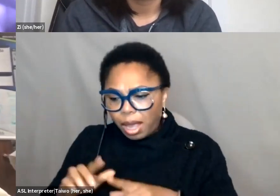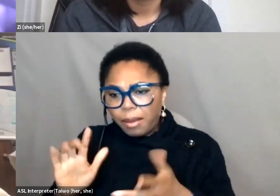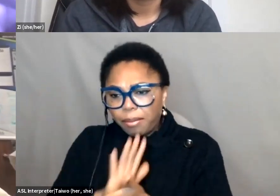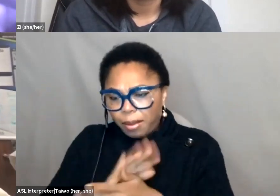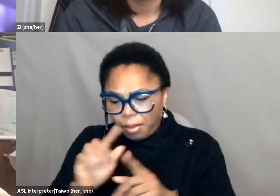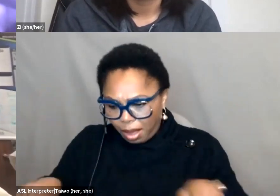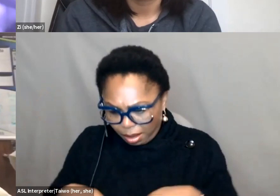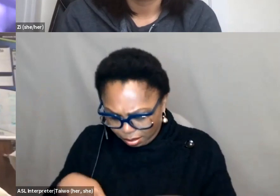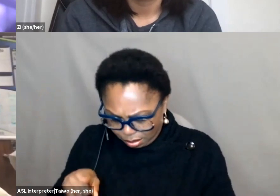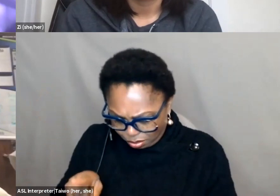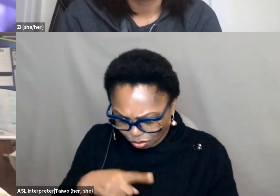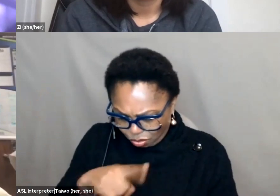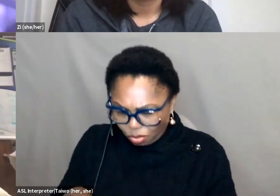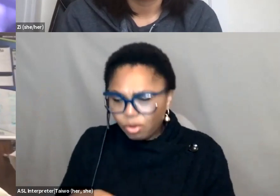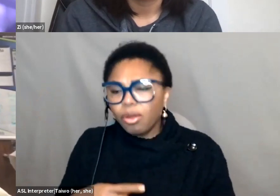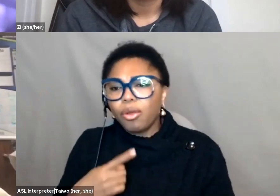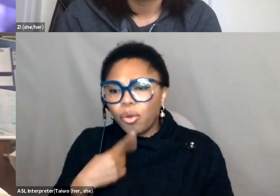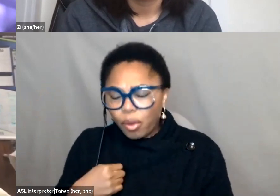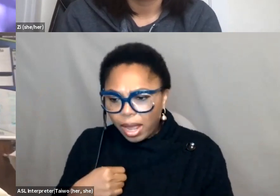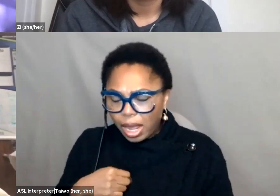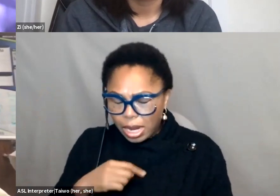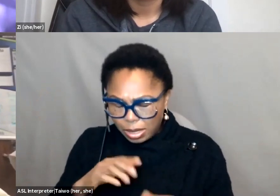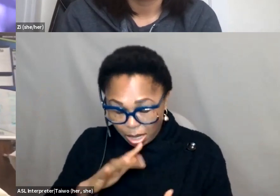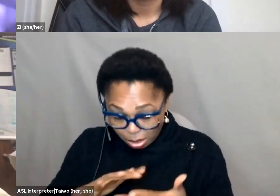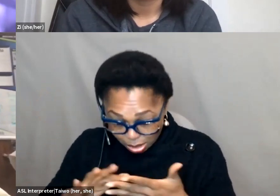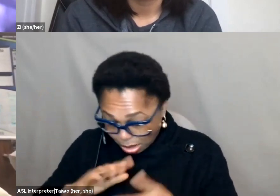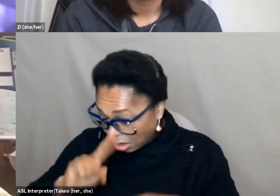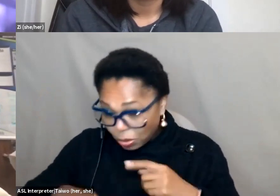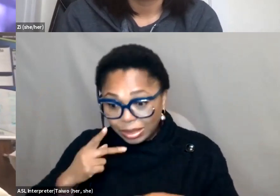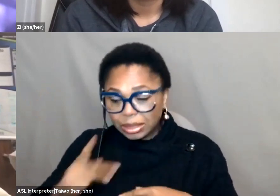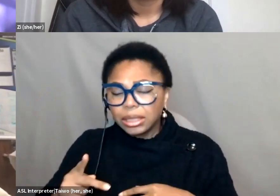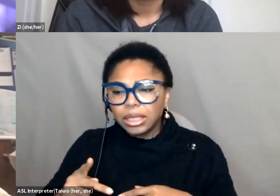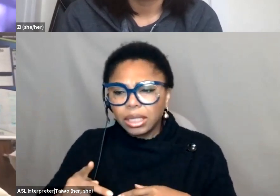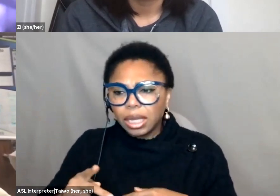lined paper swam in and out of focus, glaring at me.